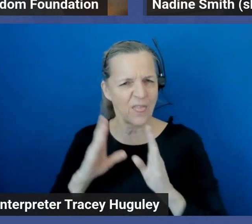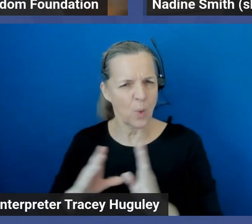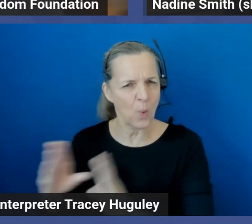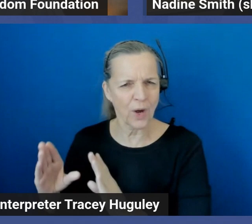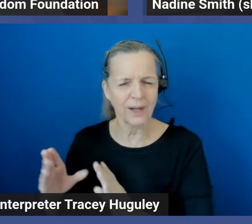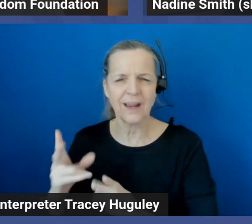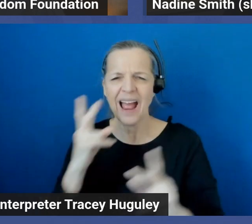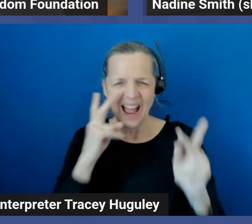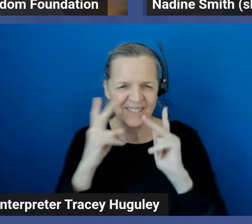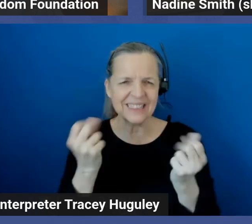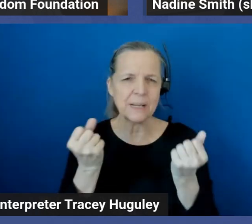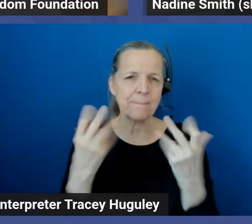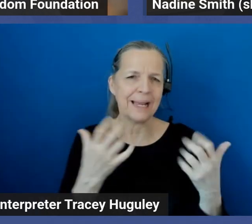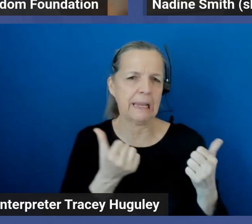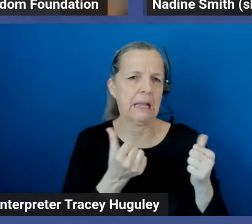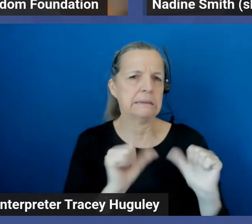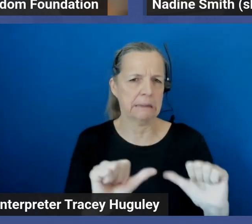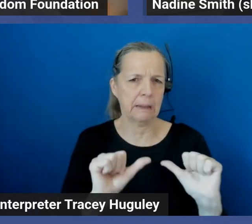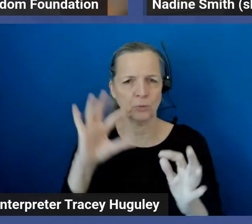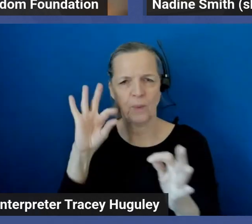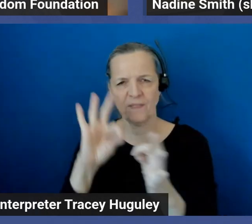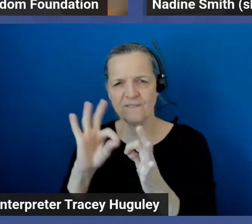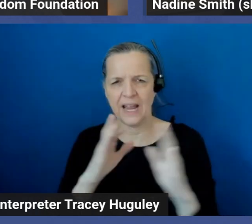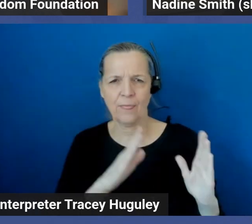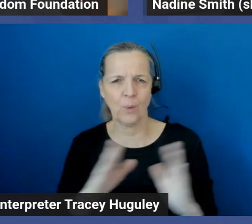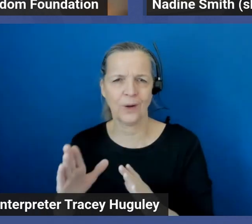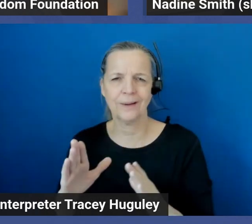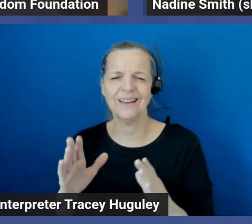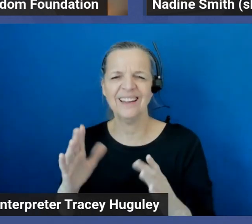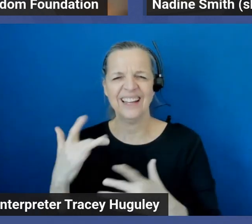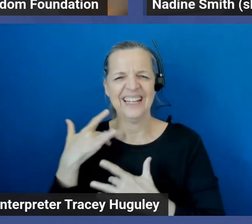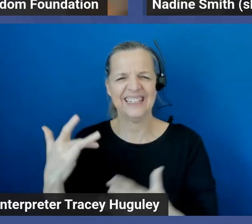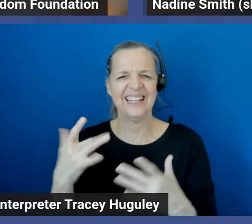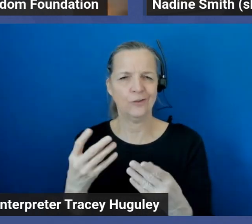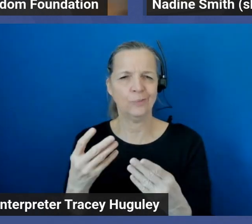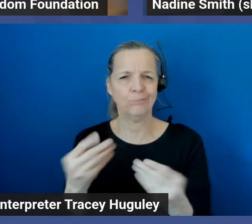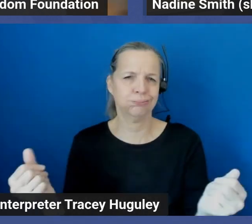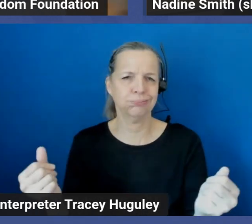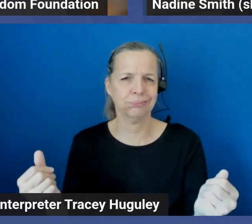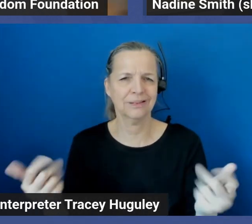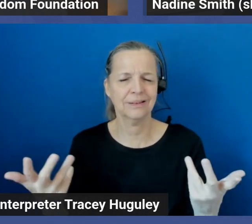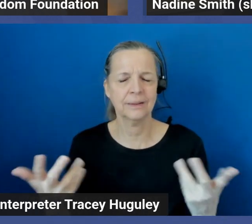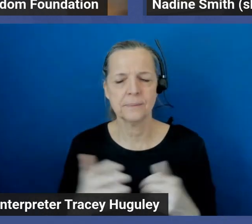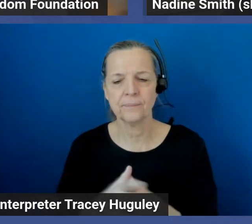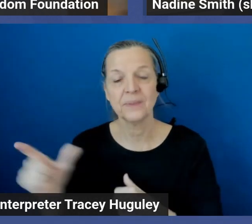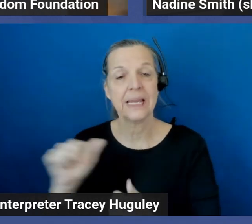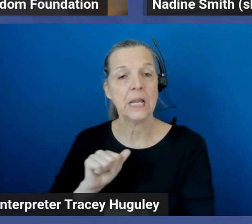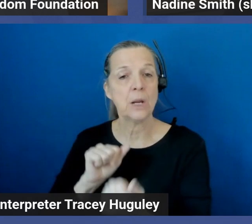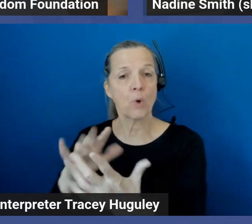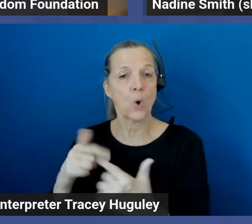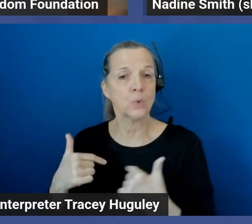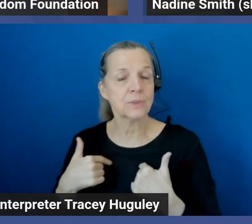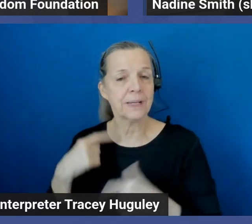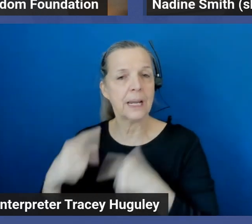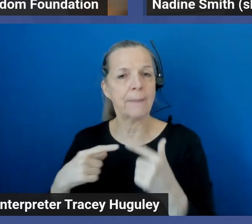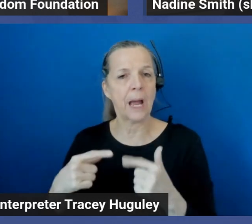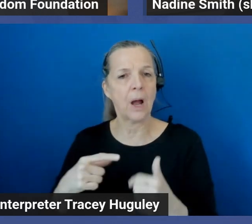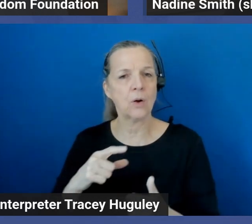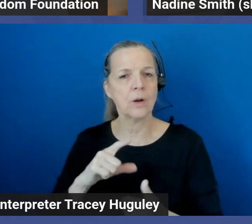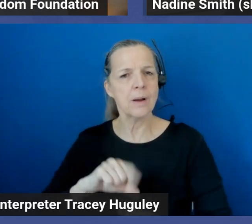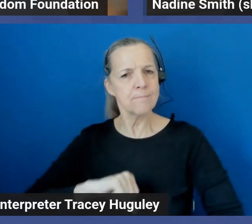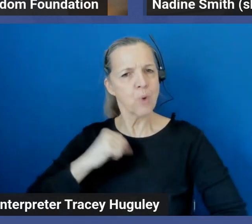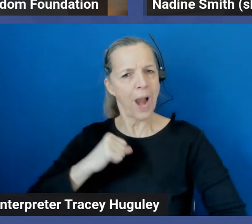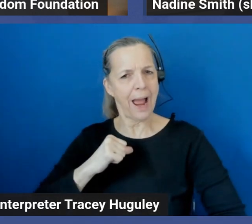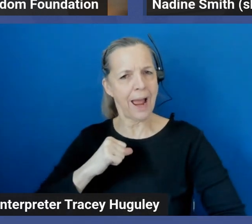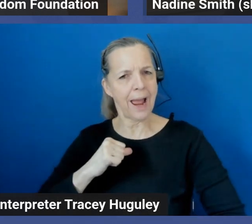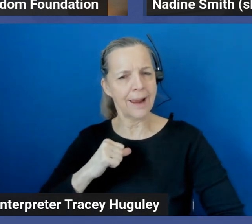attempts at faith organizing and they tend to fizzle out. And he approached me about Pride. He said, I want to go reach